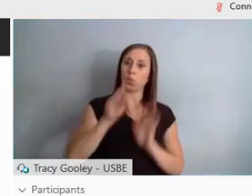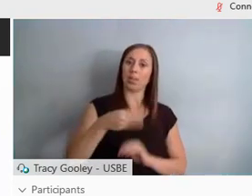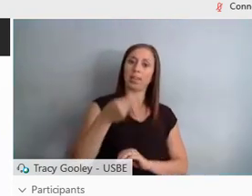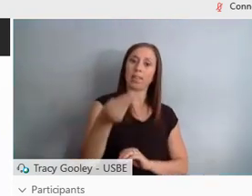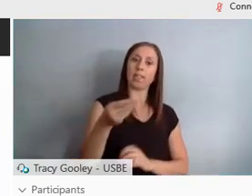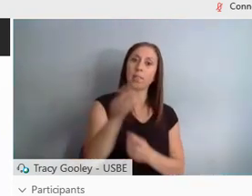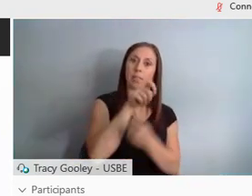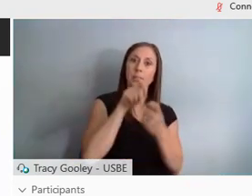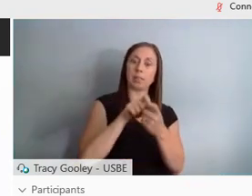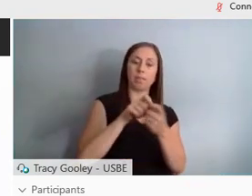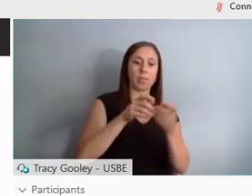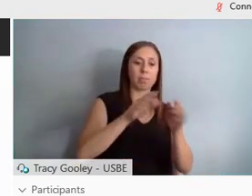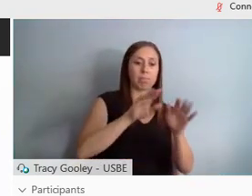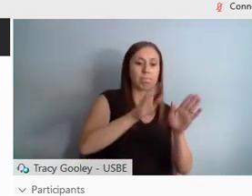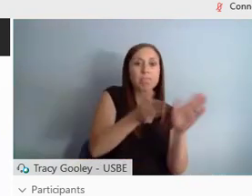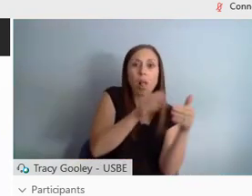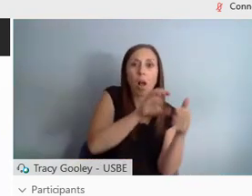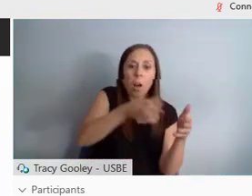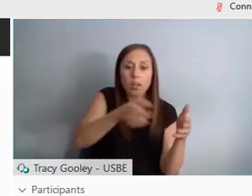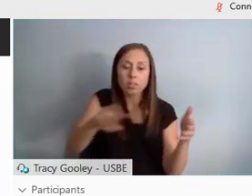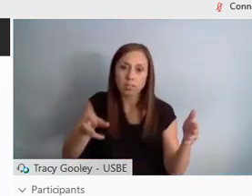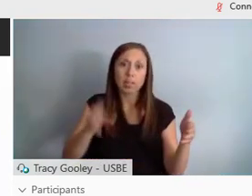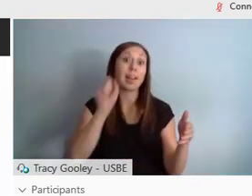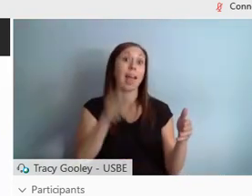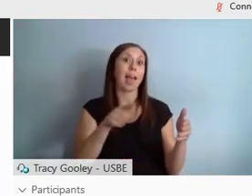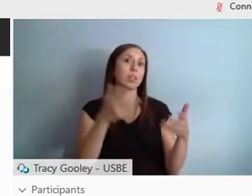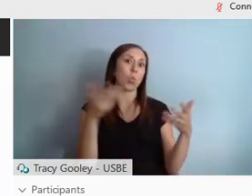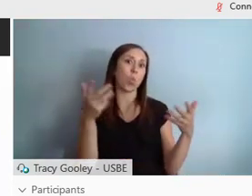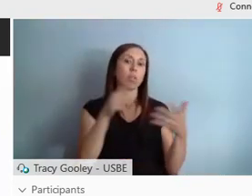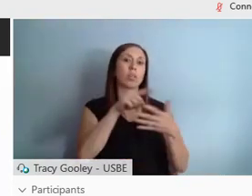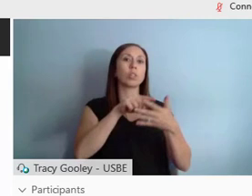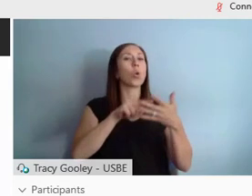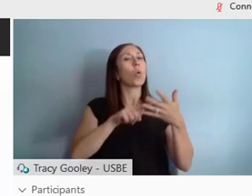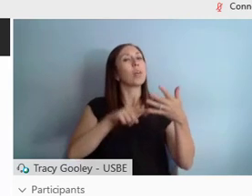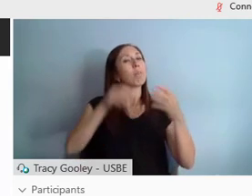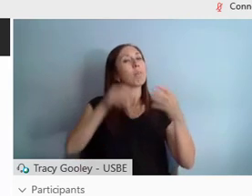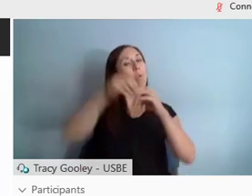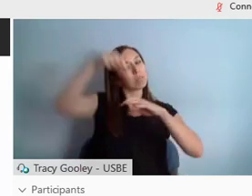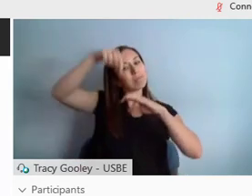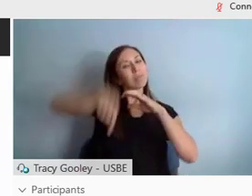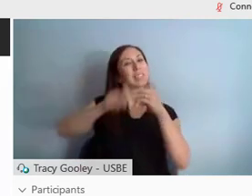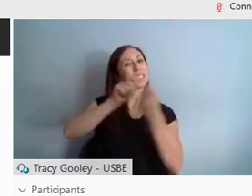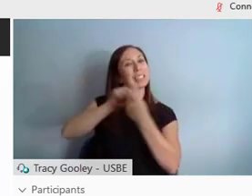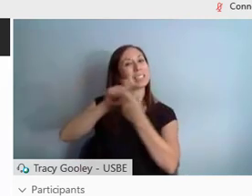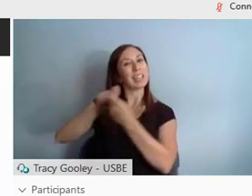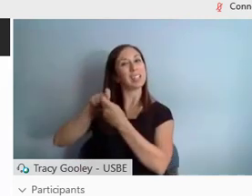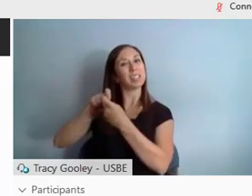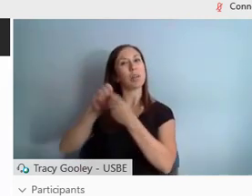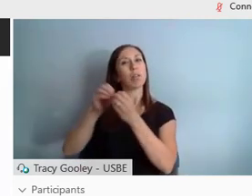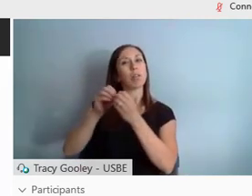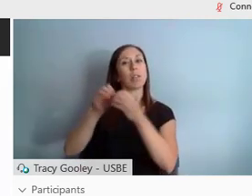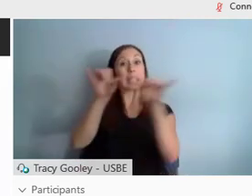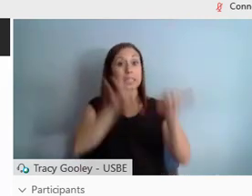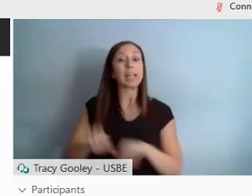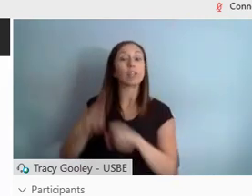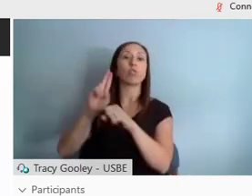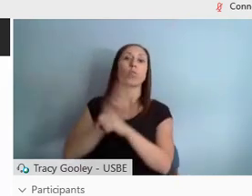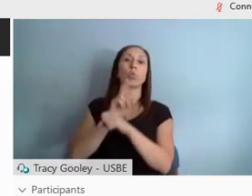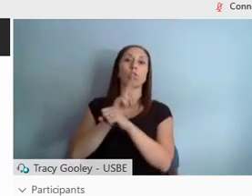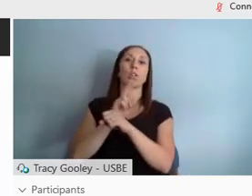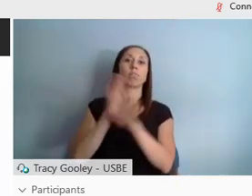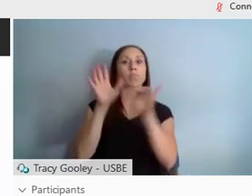set of manipulatives and then ask the following prompts. So this is getting more towards that standard of using